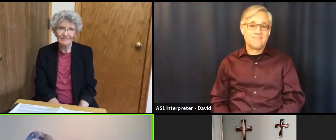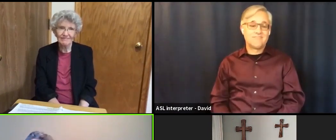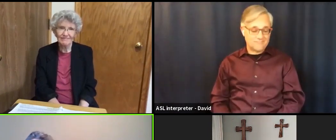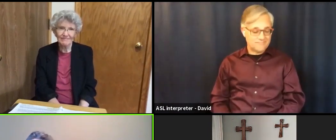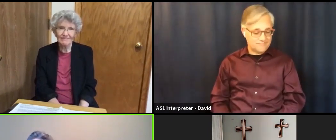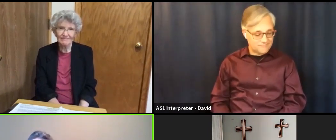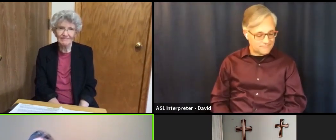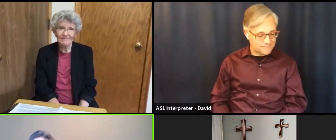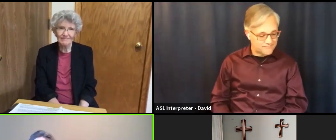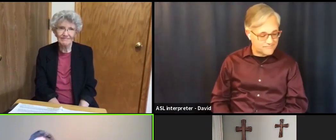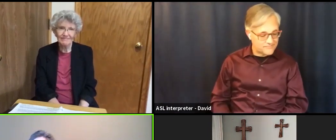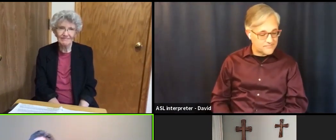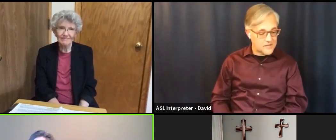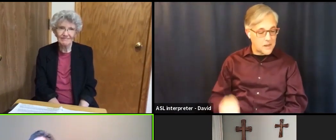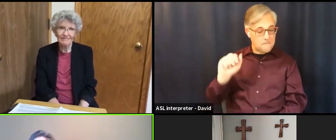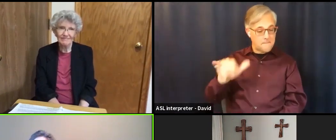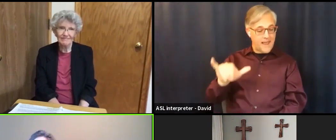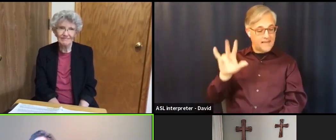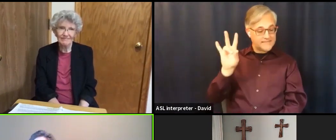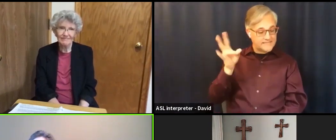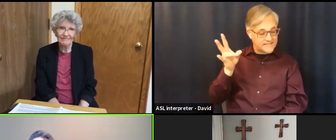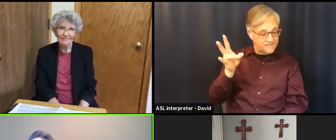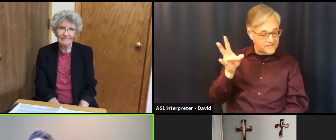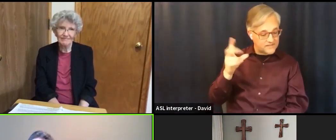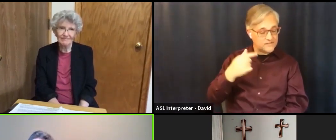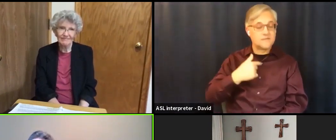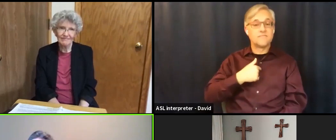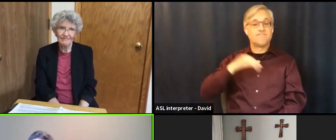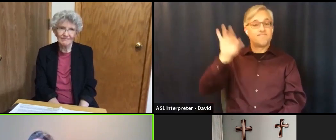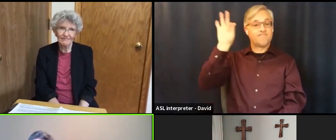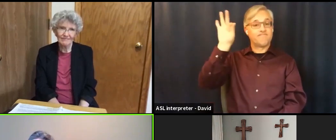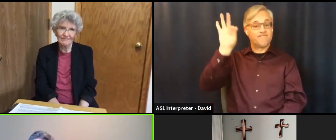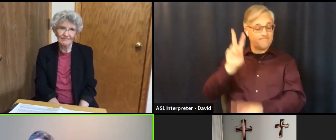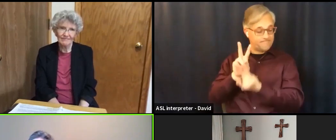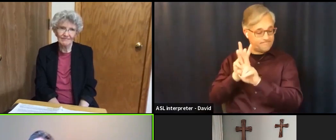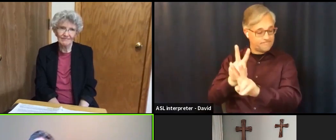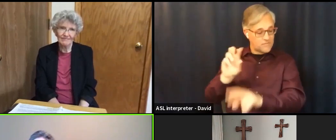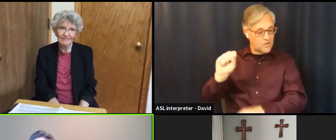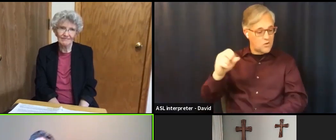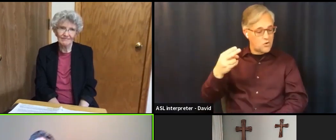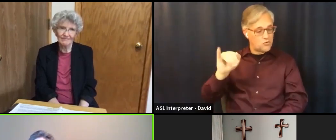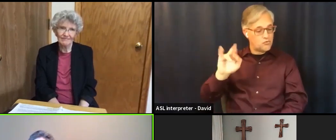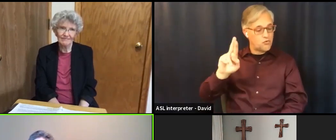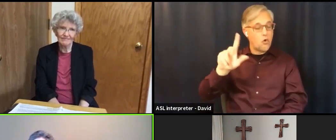And on May 7th, I presided at the funeral for Shirley Solberg.